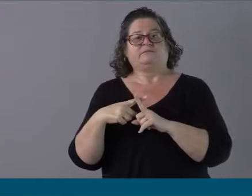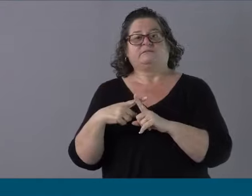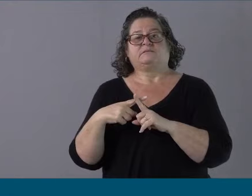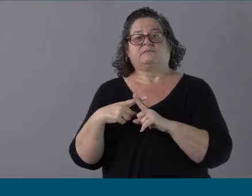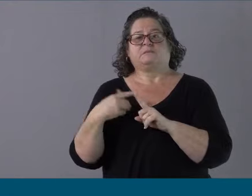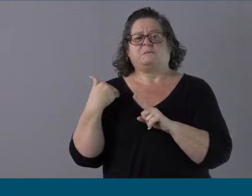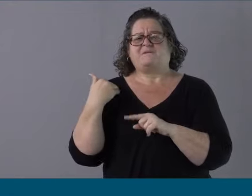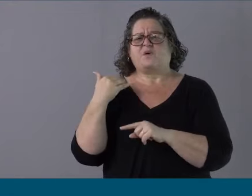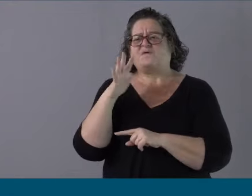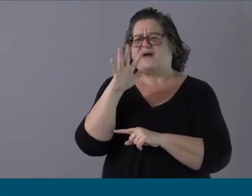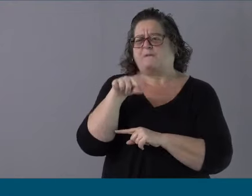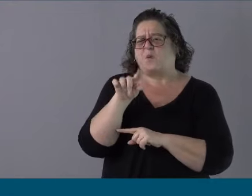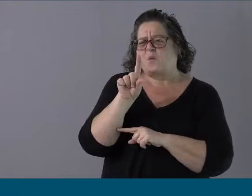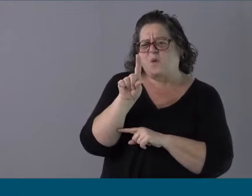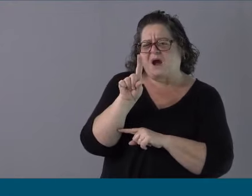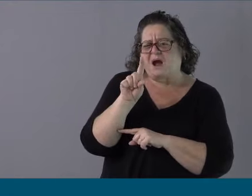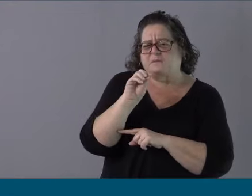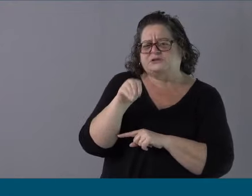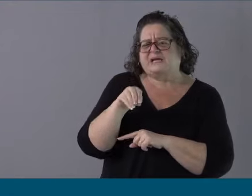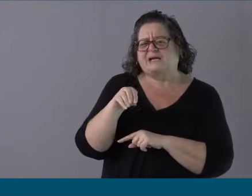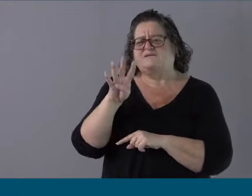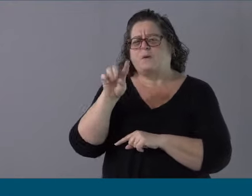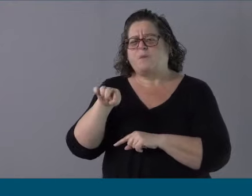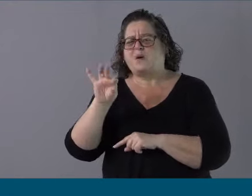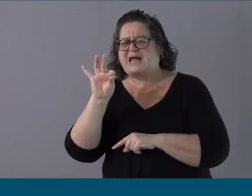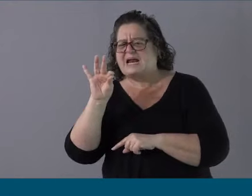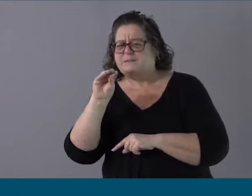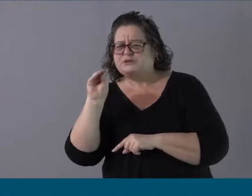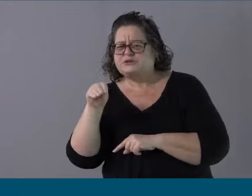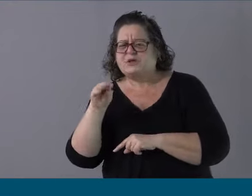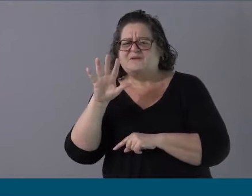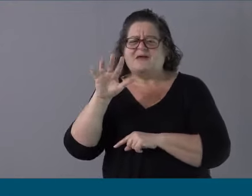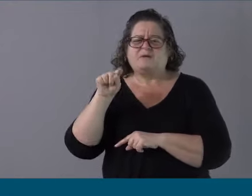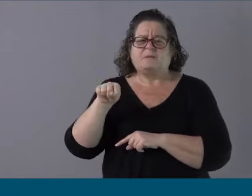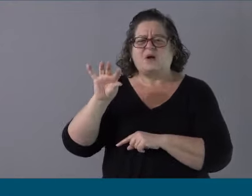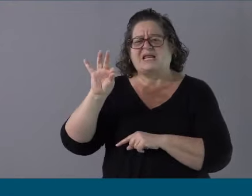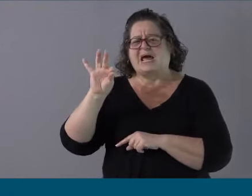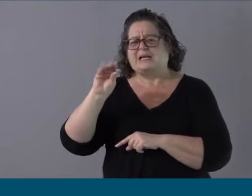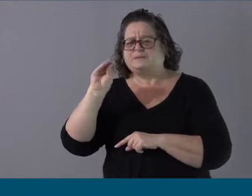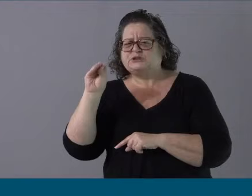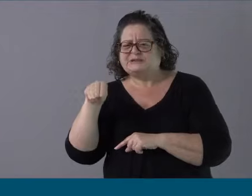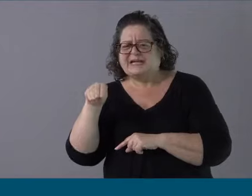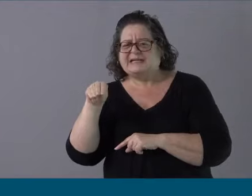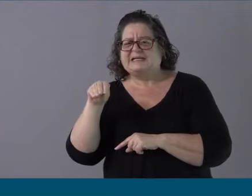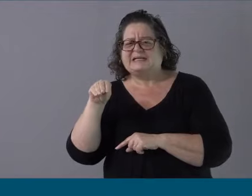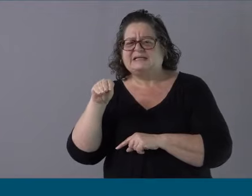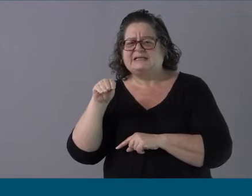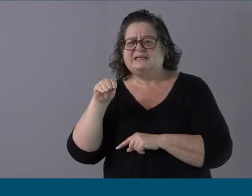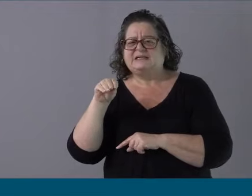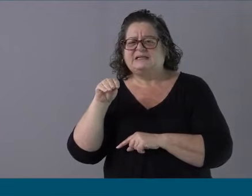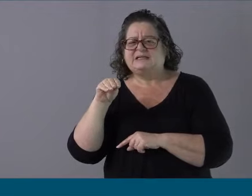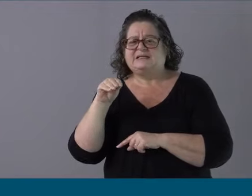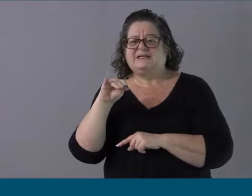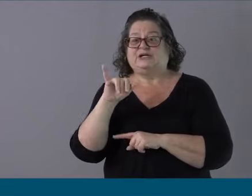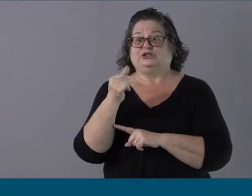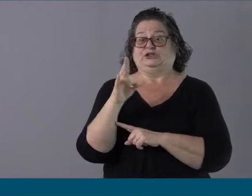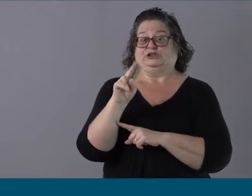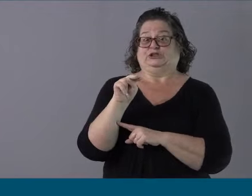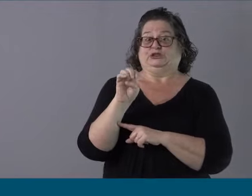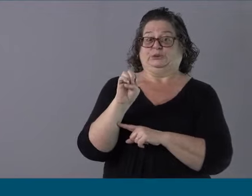4.9, and 5.9% positivity. Then through June, we had weeks where it